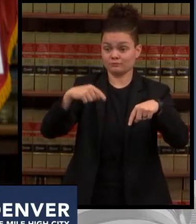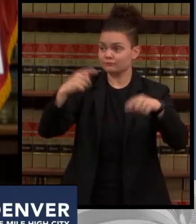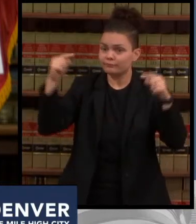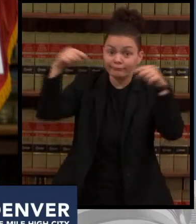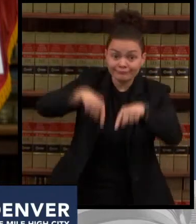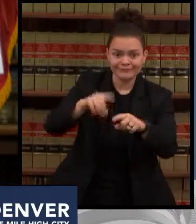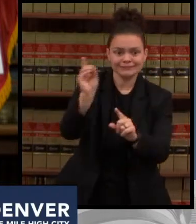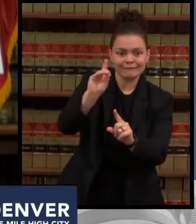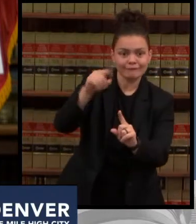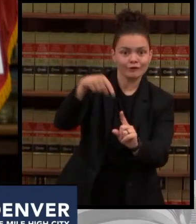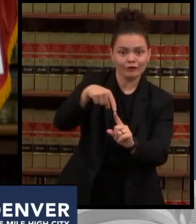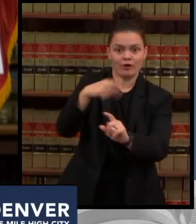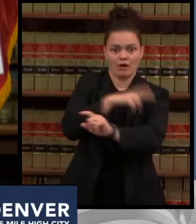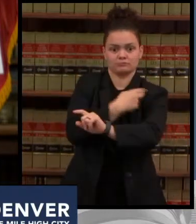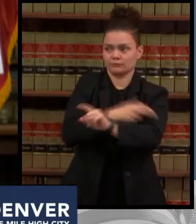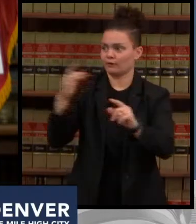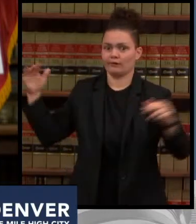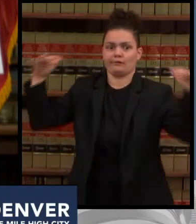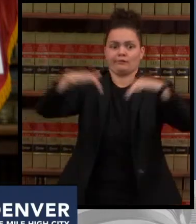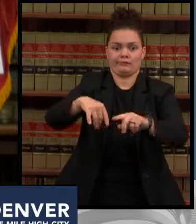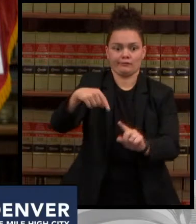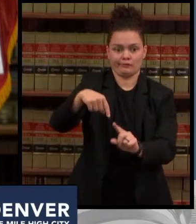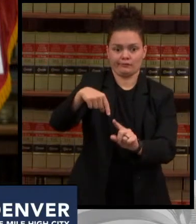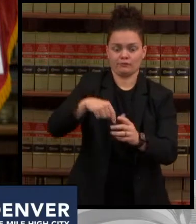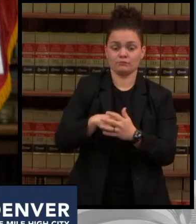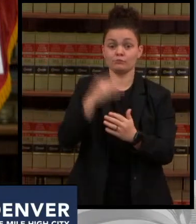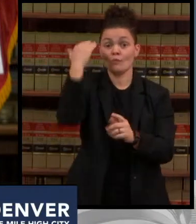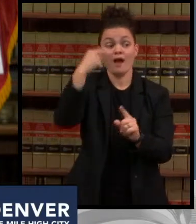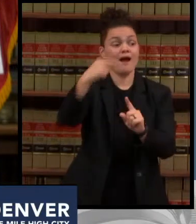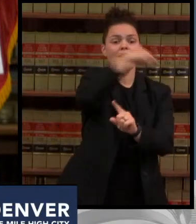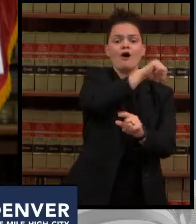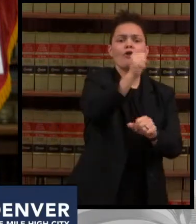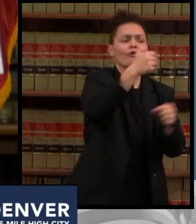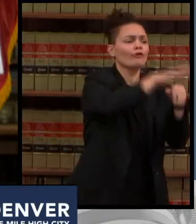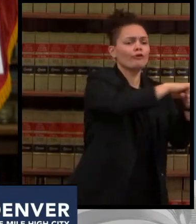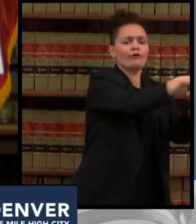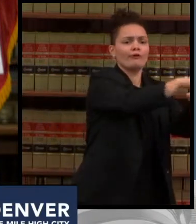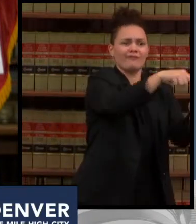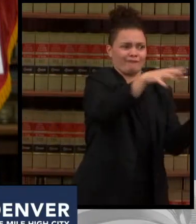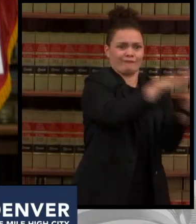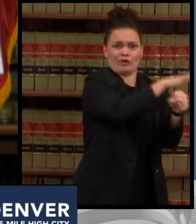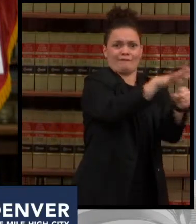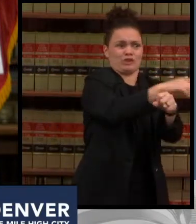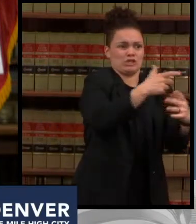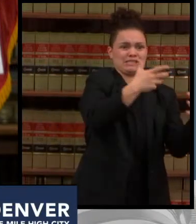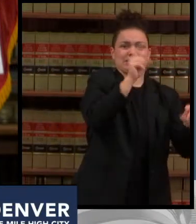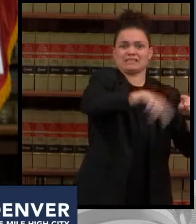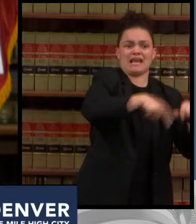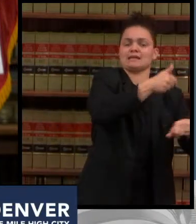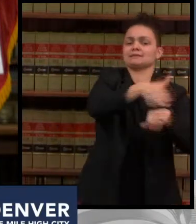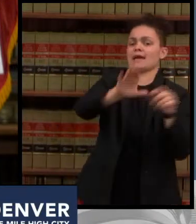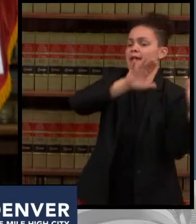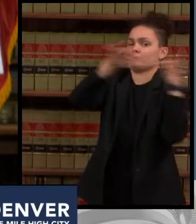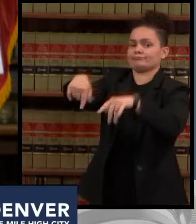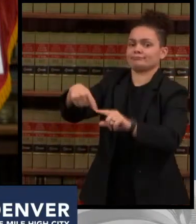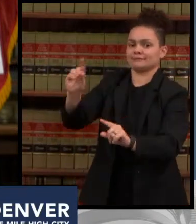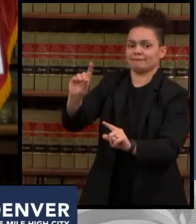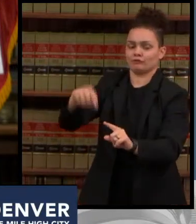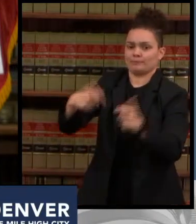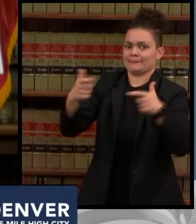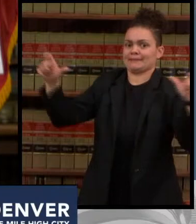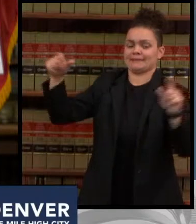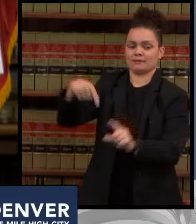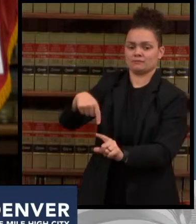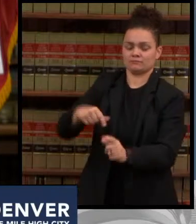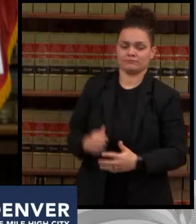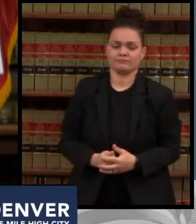don't reduce this stress now, the impacts on capacity will mean those who need care, whether they have COVID or something